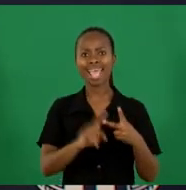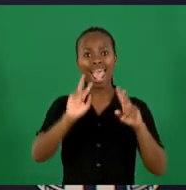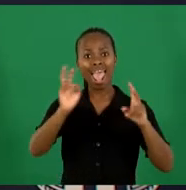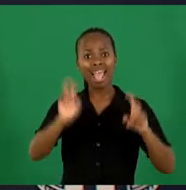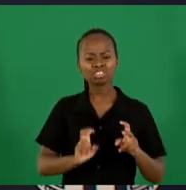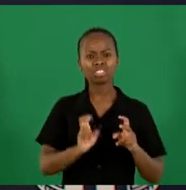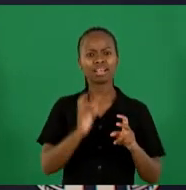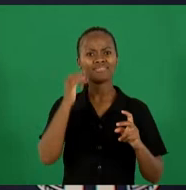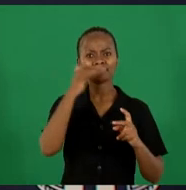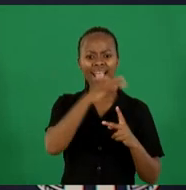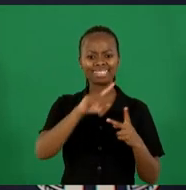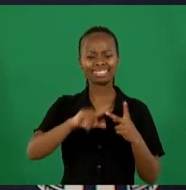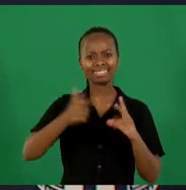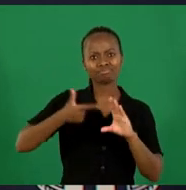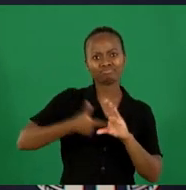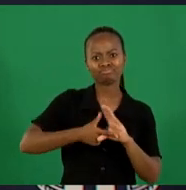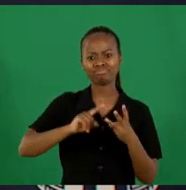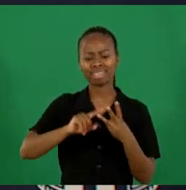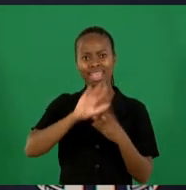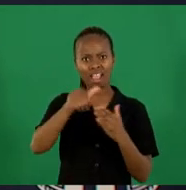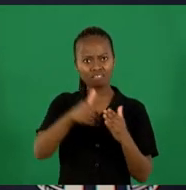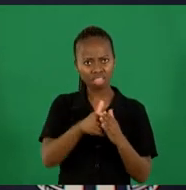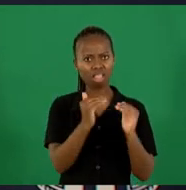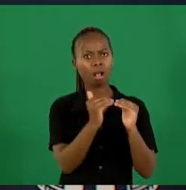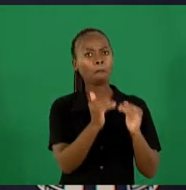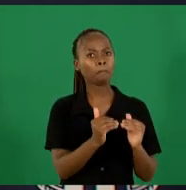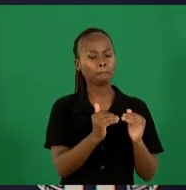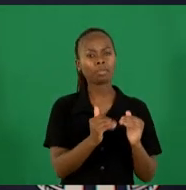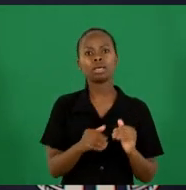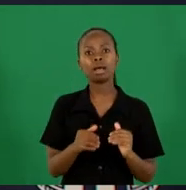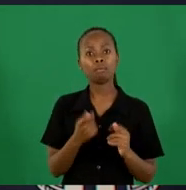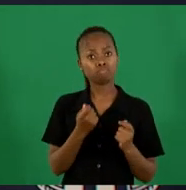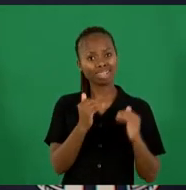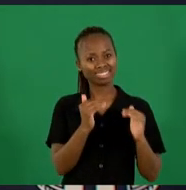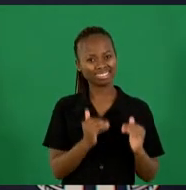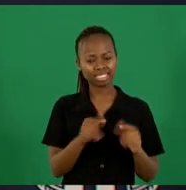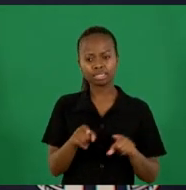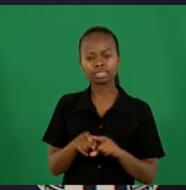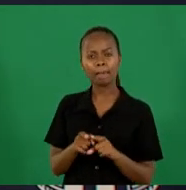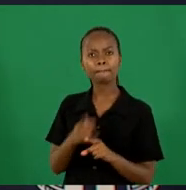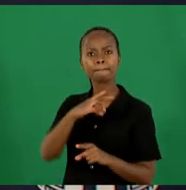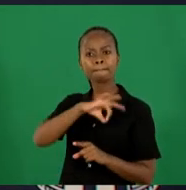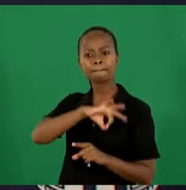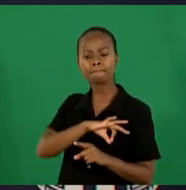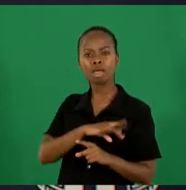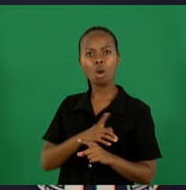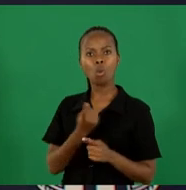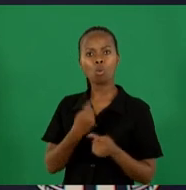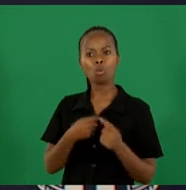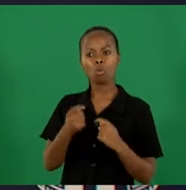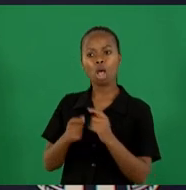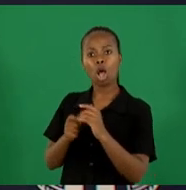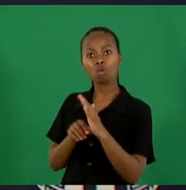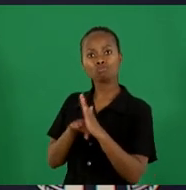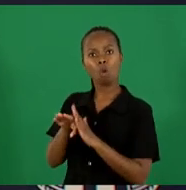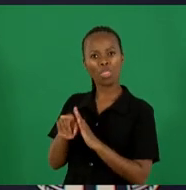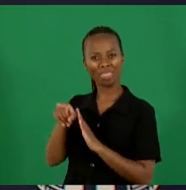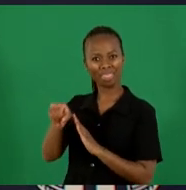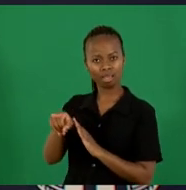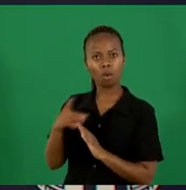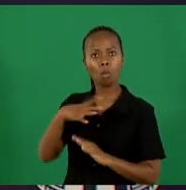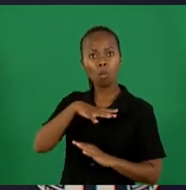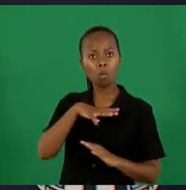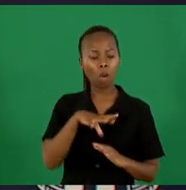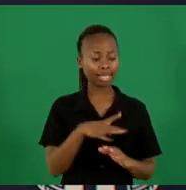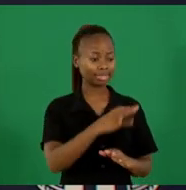administered price inflation, and keeping wage growth in line with productivity gains would enhance the effectiveness